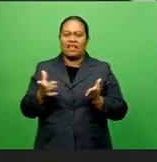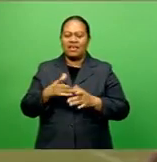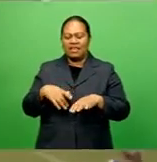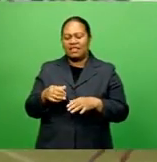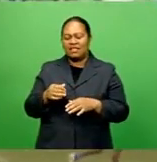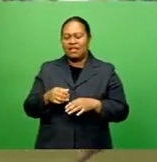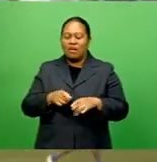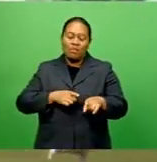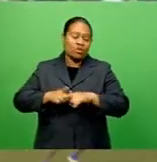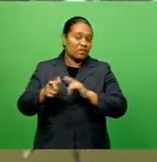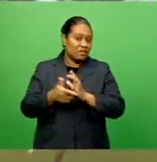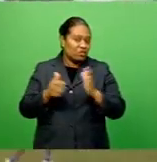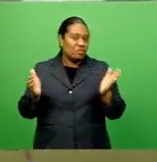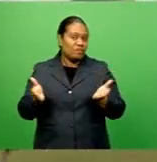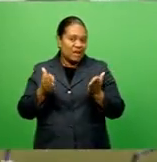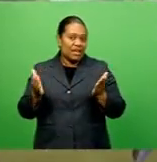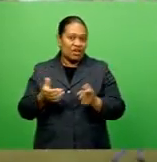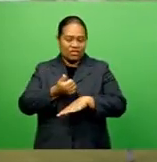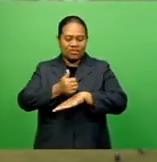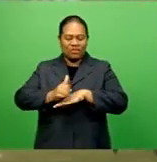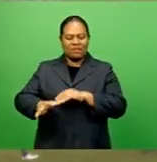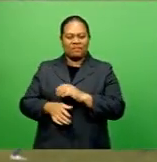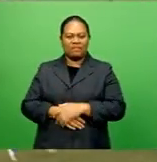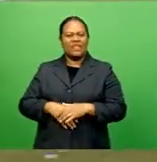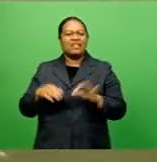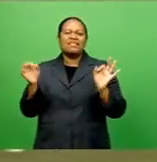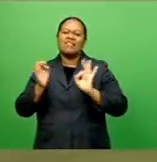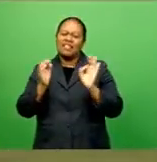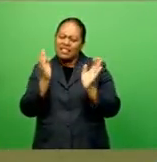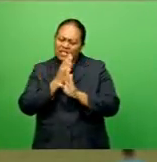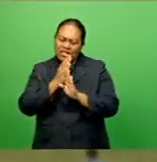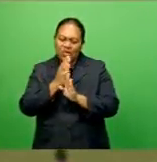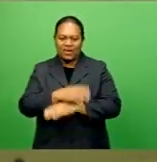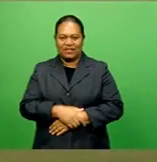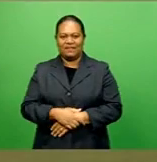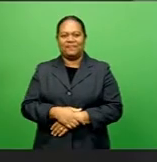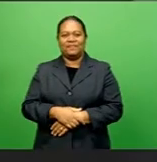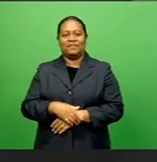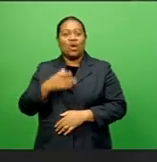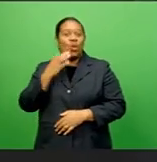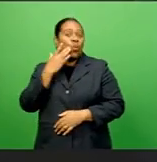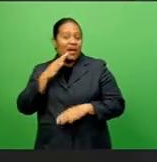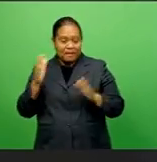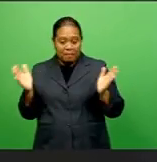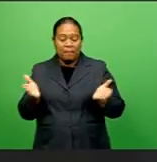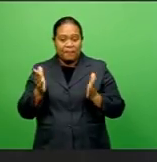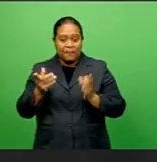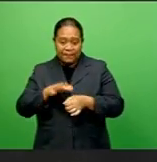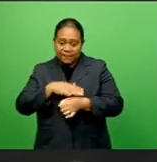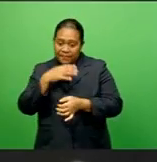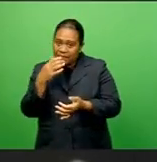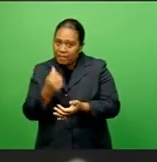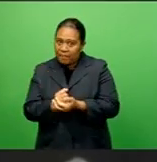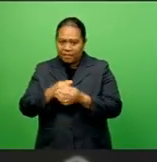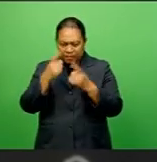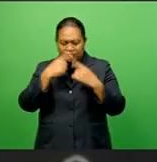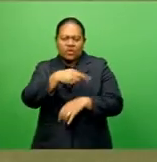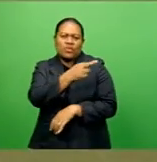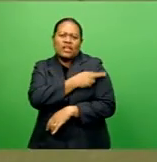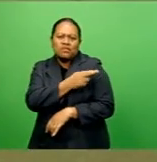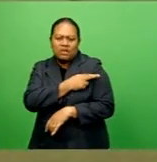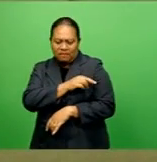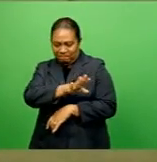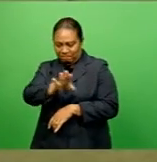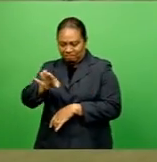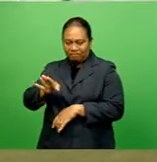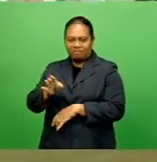times, and that's there's no secret that we need that, and the players need to ensure that they're taking accountability and responsibility for that.